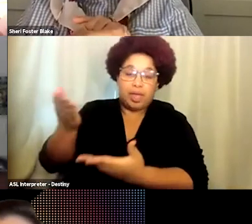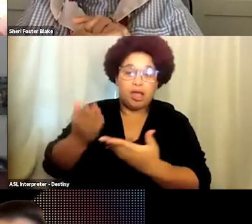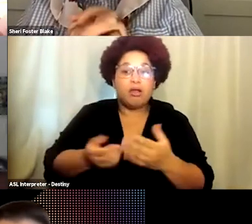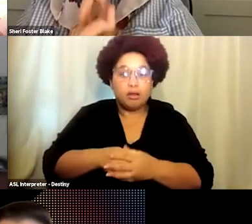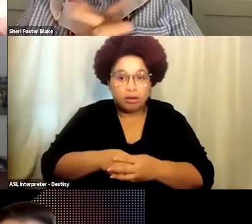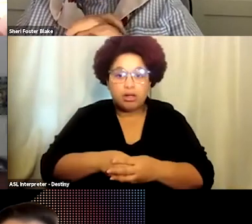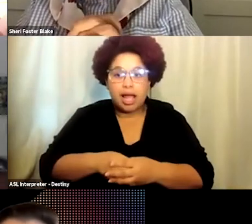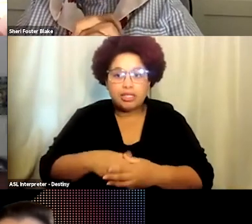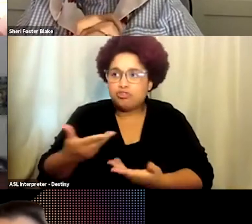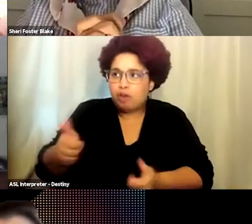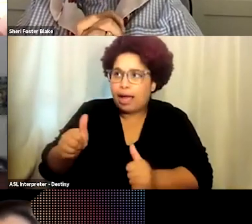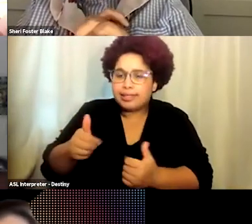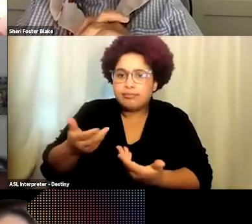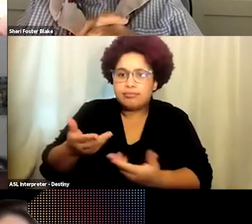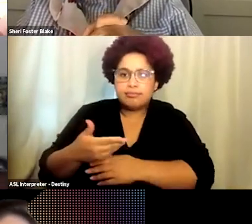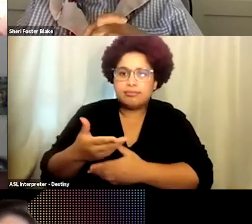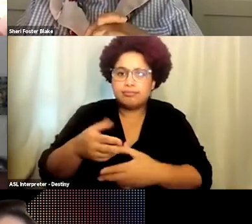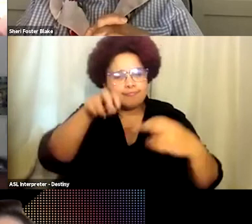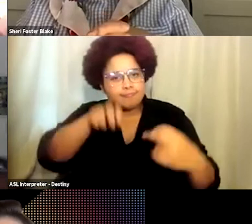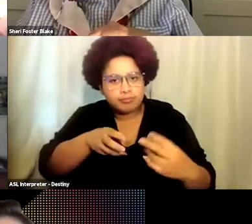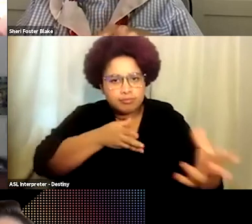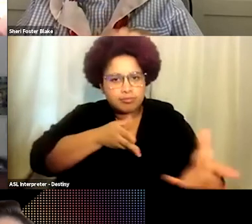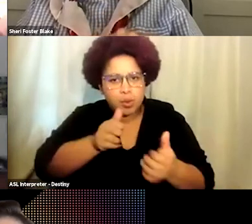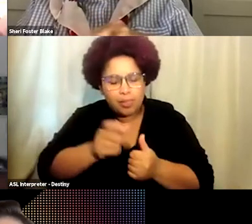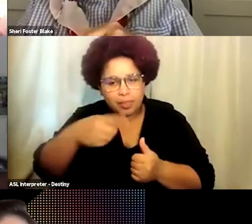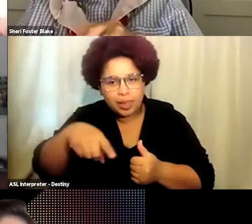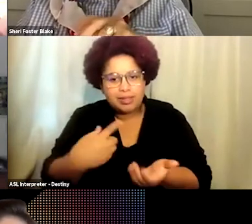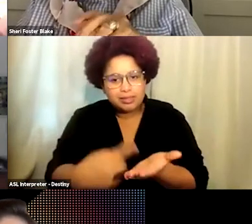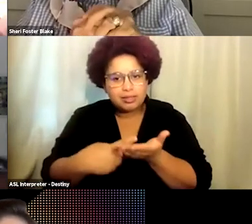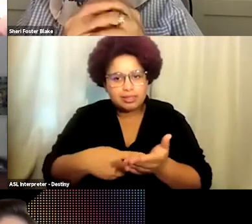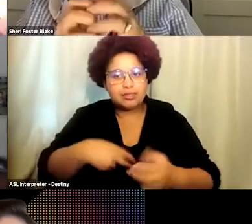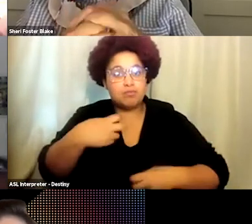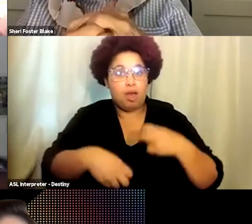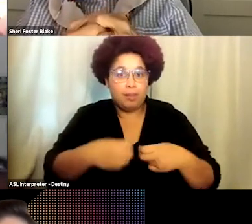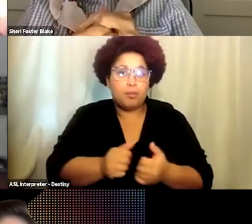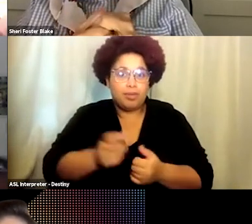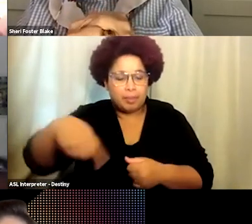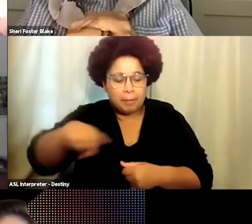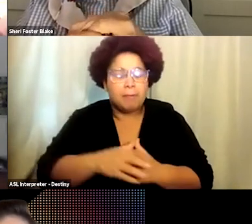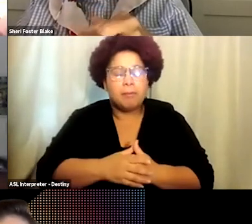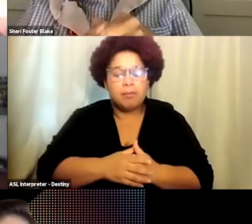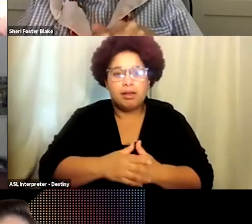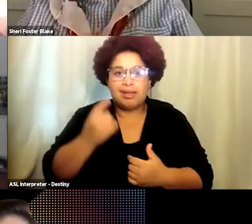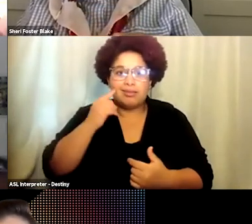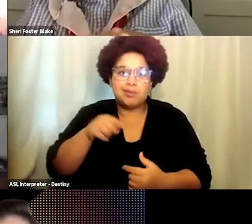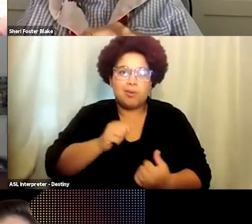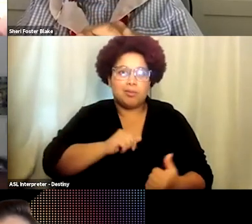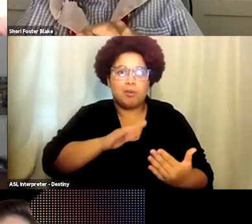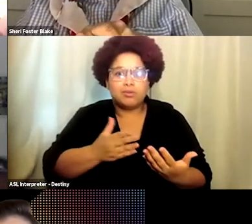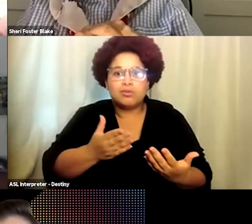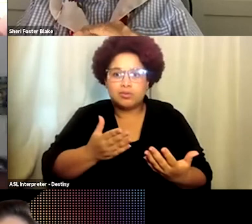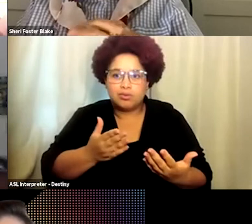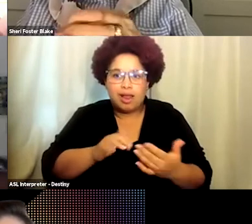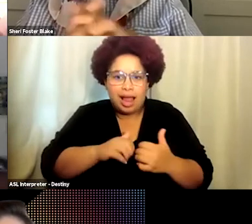ear, try to just have a cup of coffee with them or something, and just talk about this problem. I think that's the only way that we're